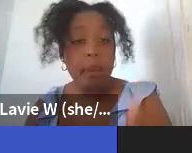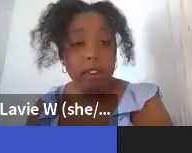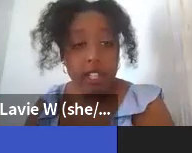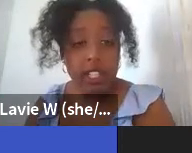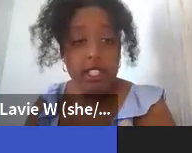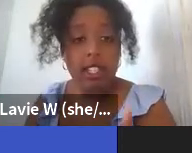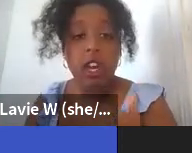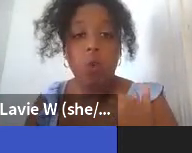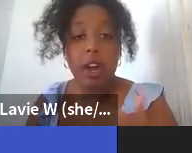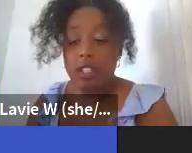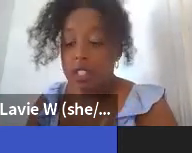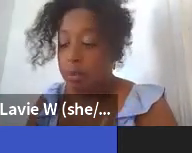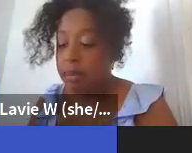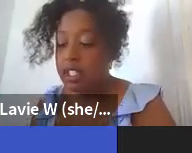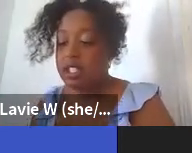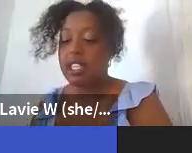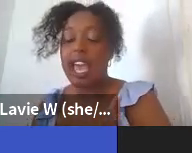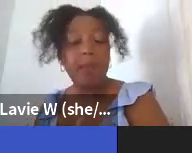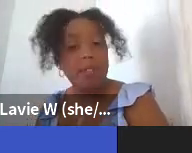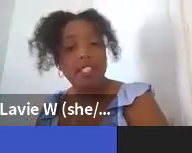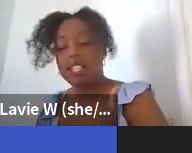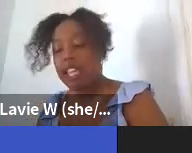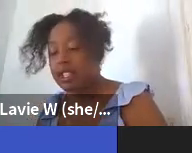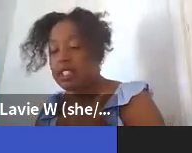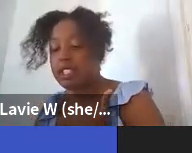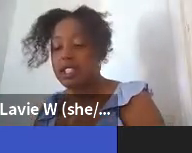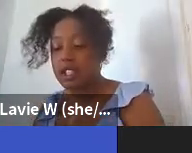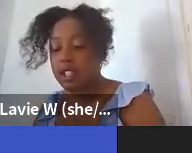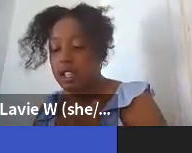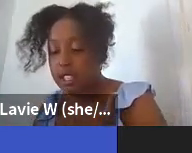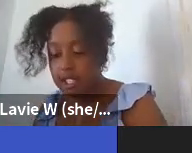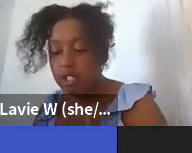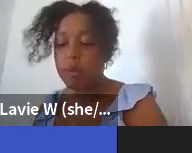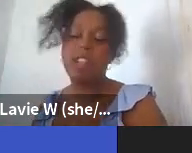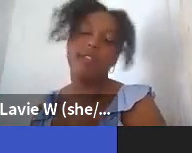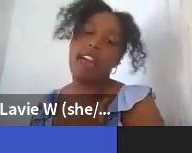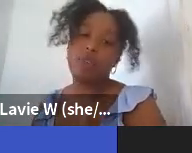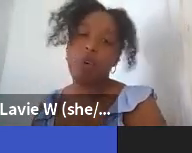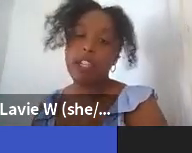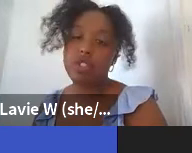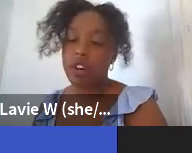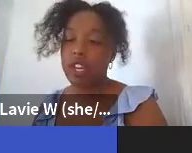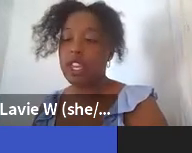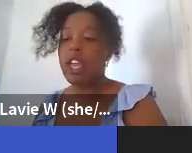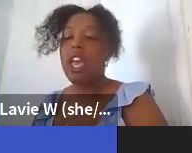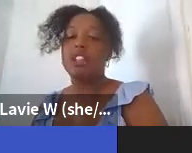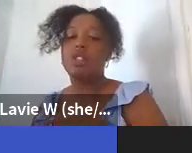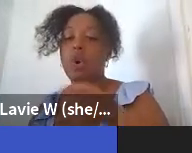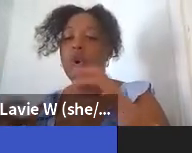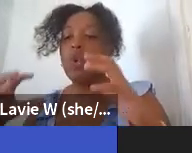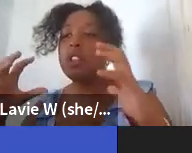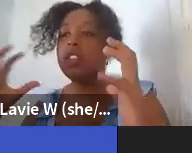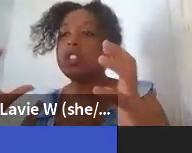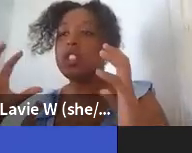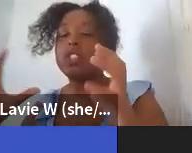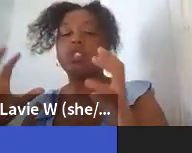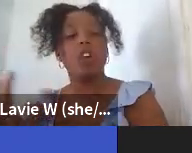an imperialist, white supremacist, capitalist, ableist, cis-normative heteropatriarchy. And so